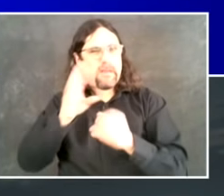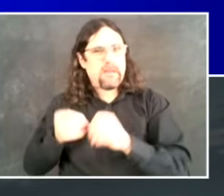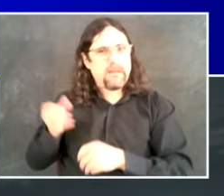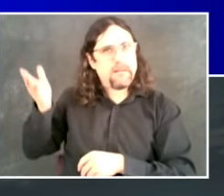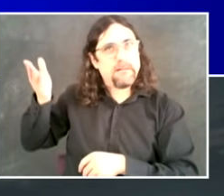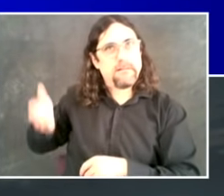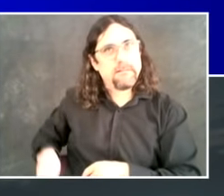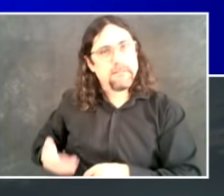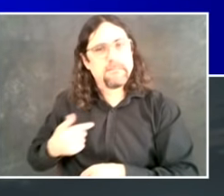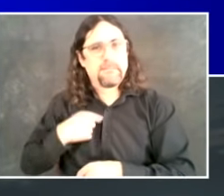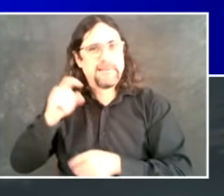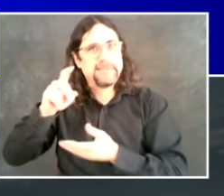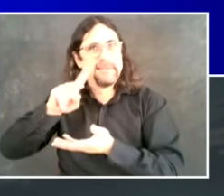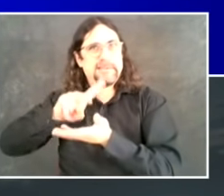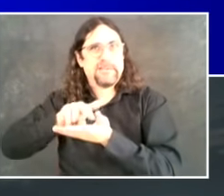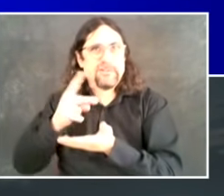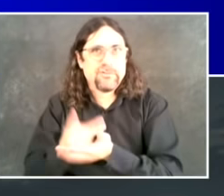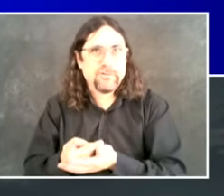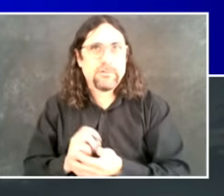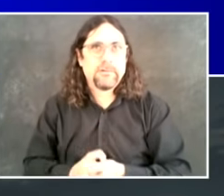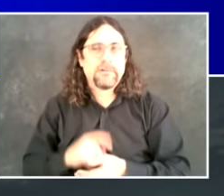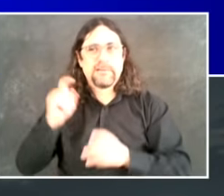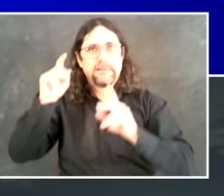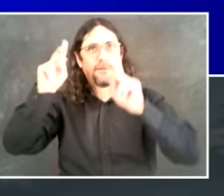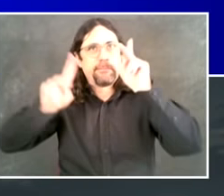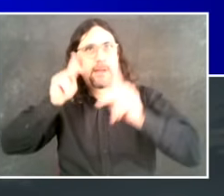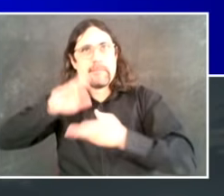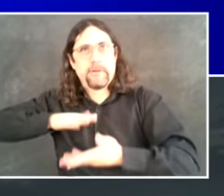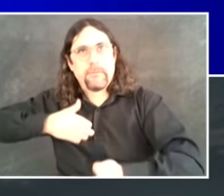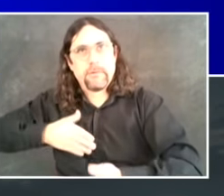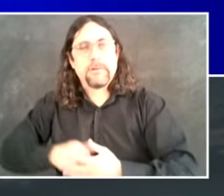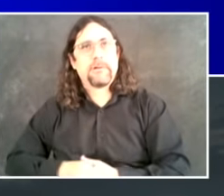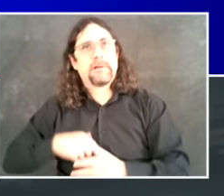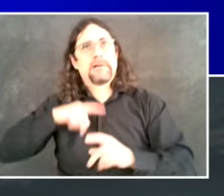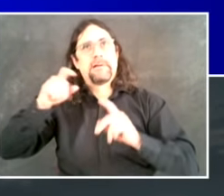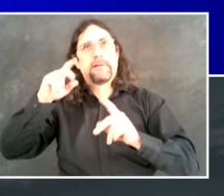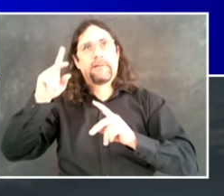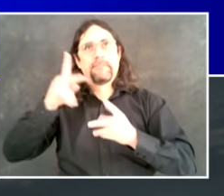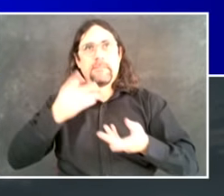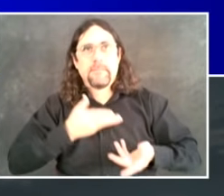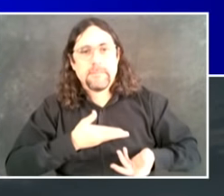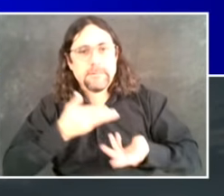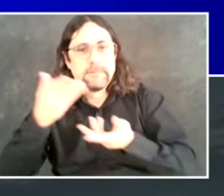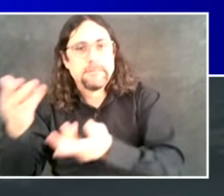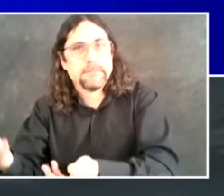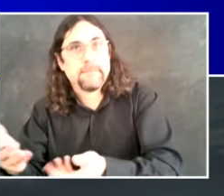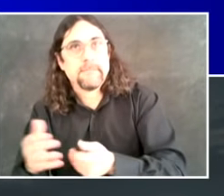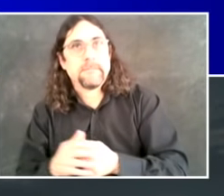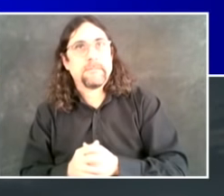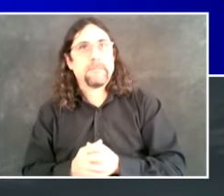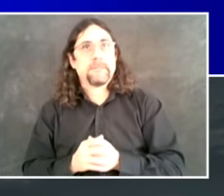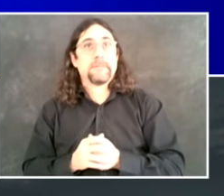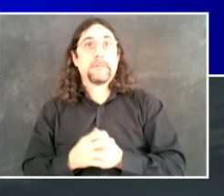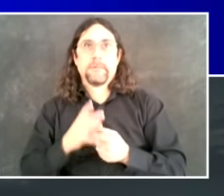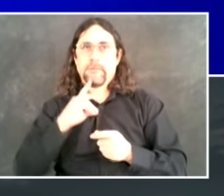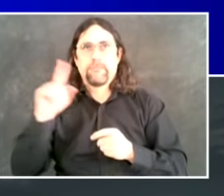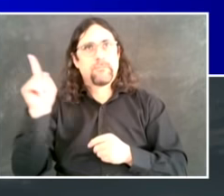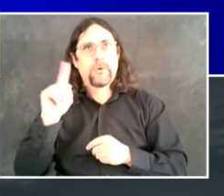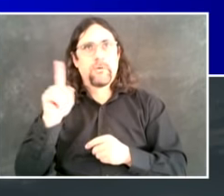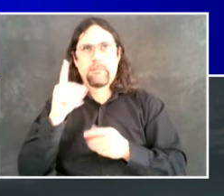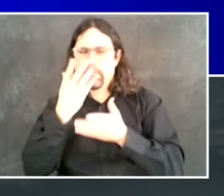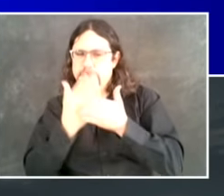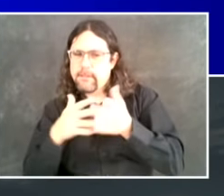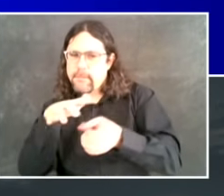more efficient, the speedier, the better. So I'm going to name some neighborhoods where we are particularly looking for help. We're looking for help